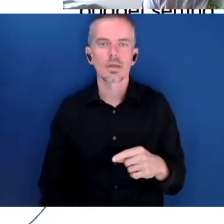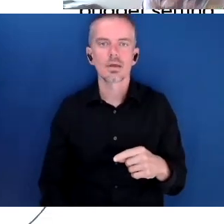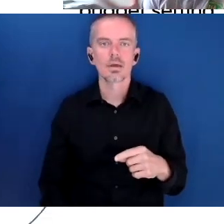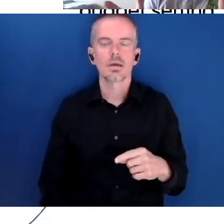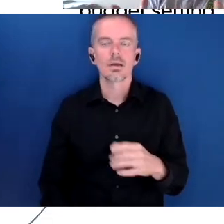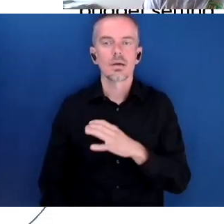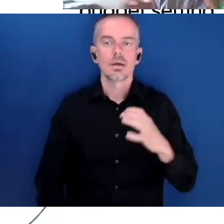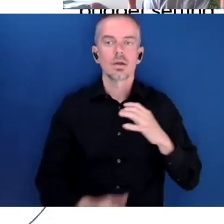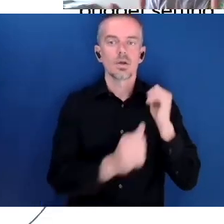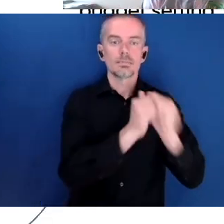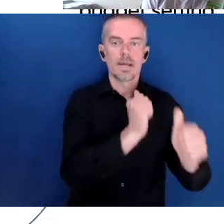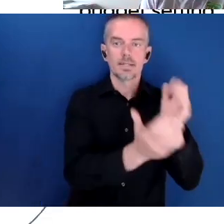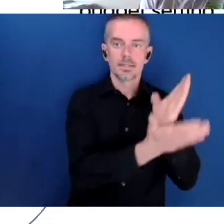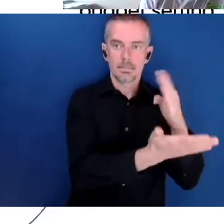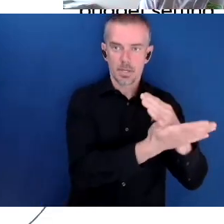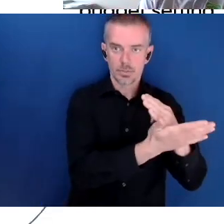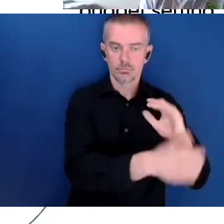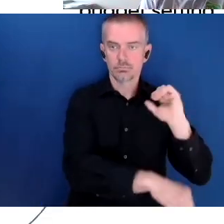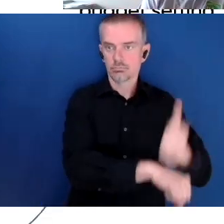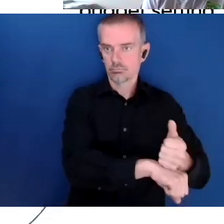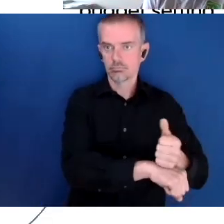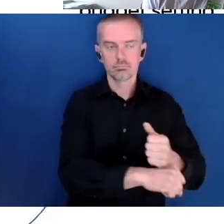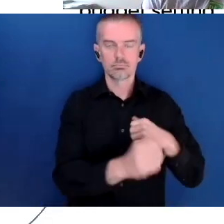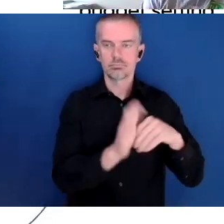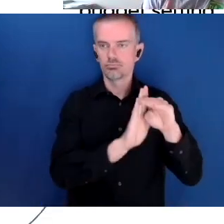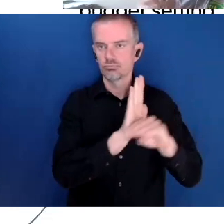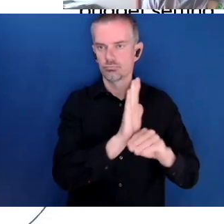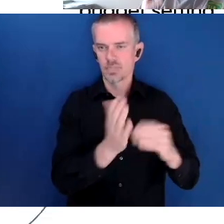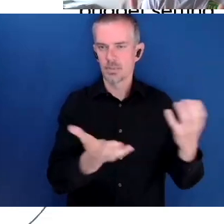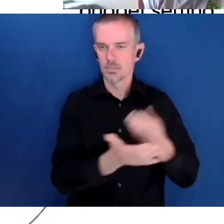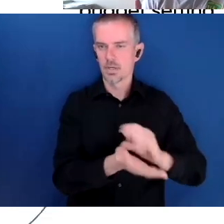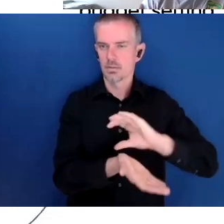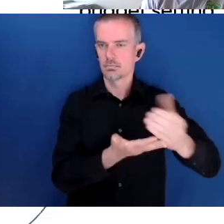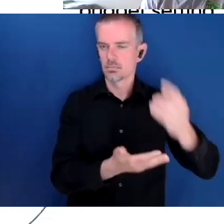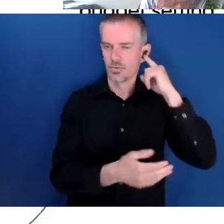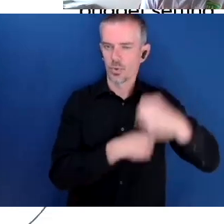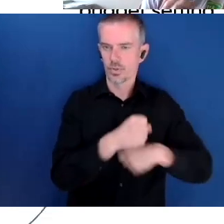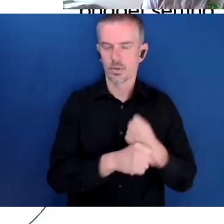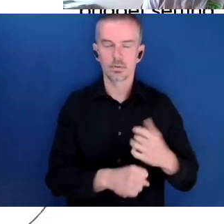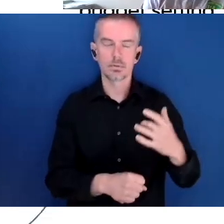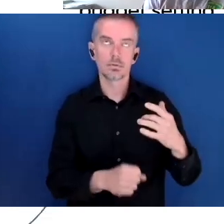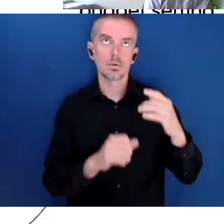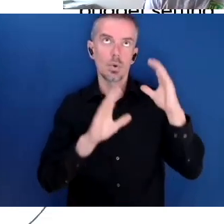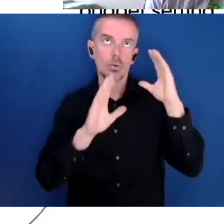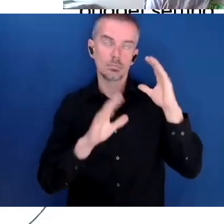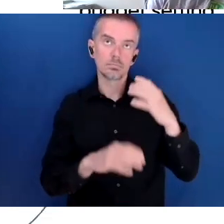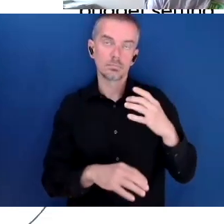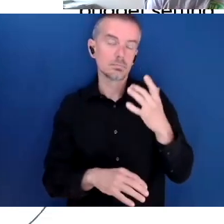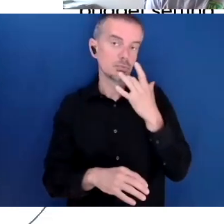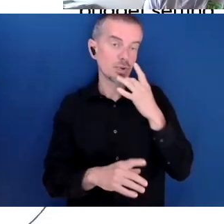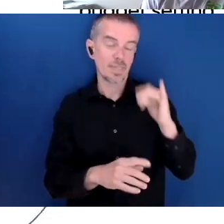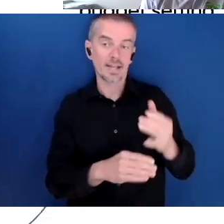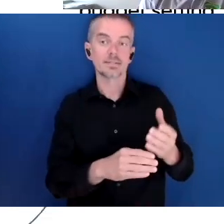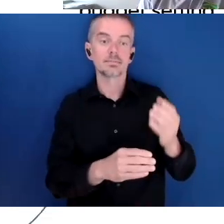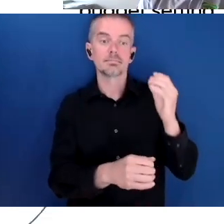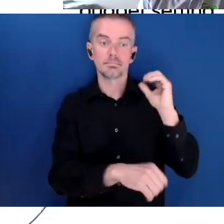Congress passes a budget setting the funding levels for the year. And so that's October 1st, ideally. That has not happened. Congress